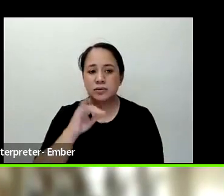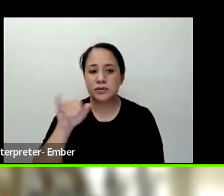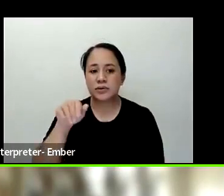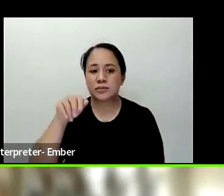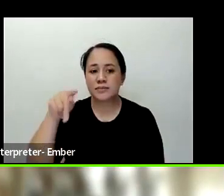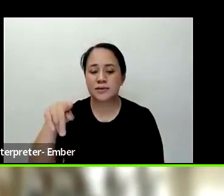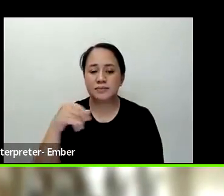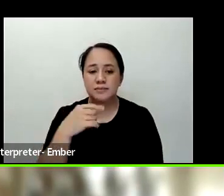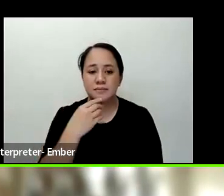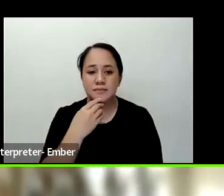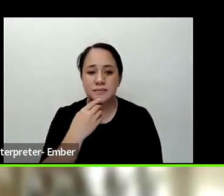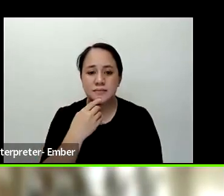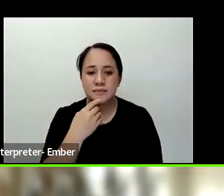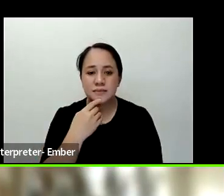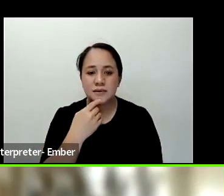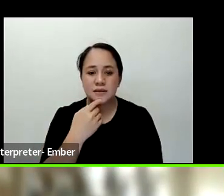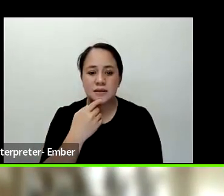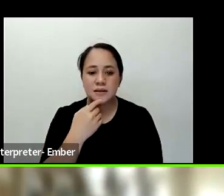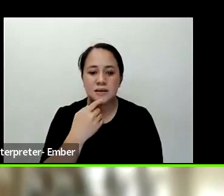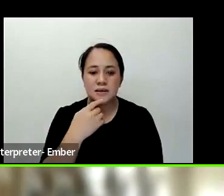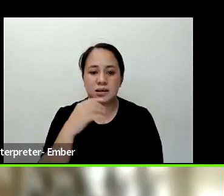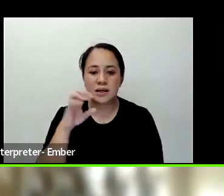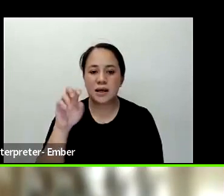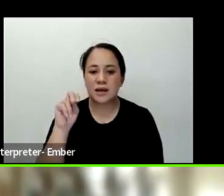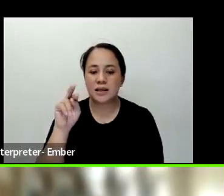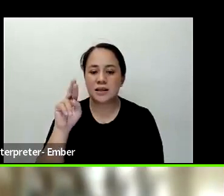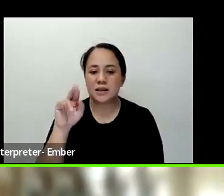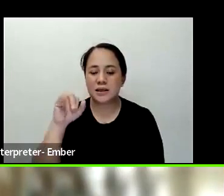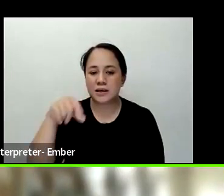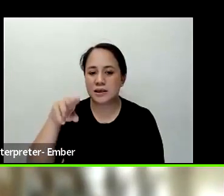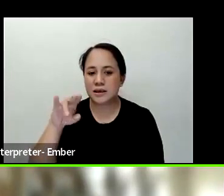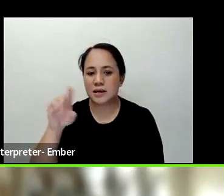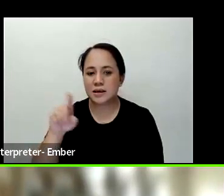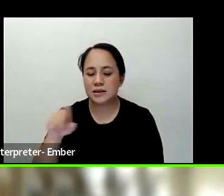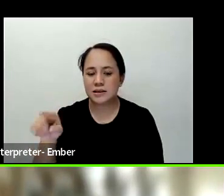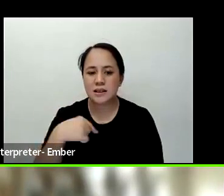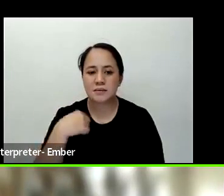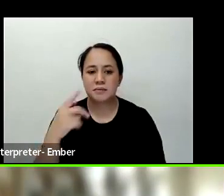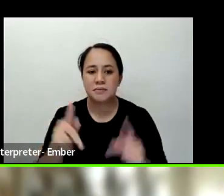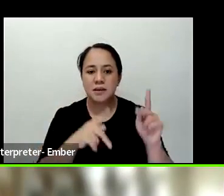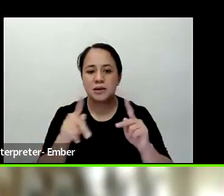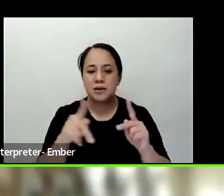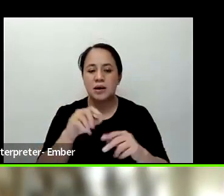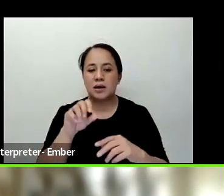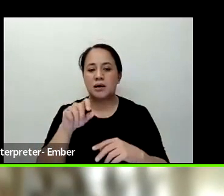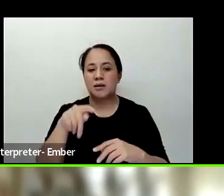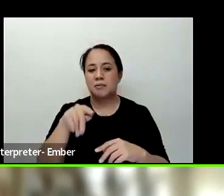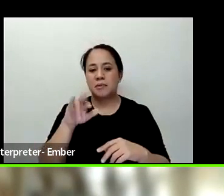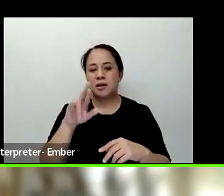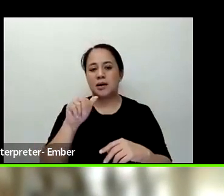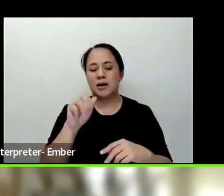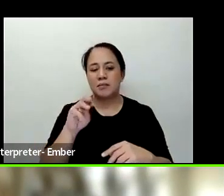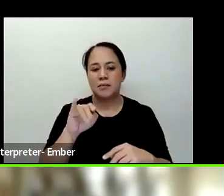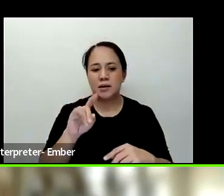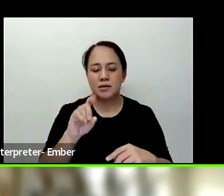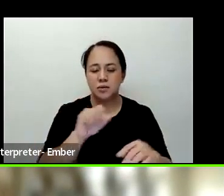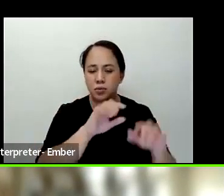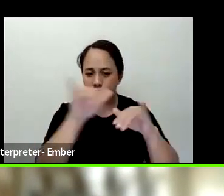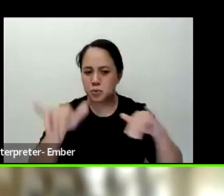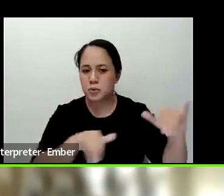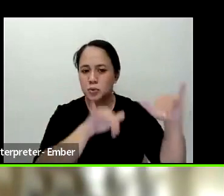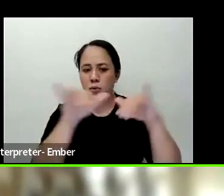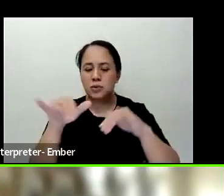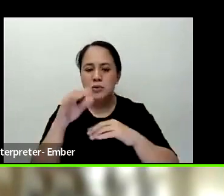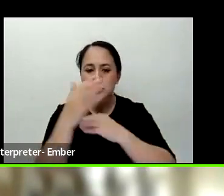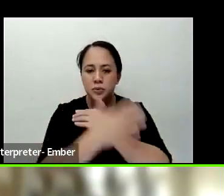question here from Mr. Enriquez, Carmelo Enriquez. I think the population pyramid change will be the same for all countries. So will